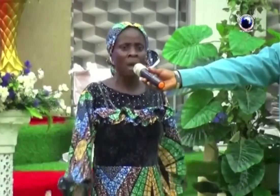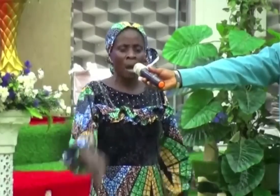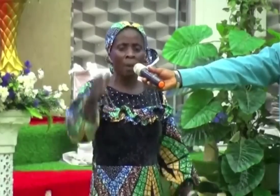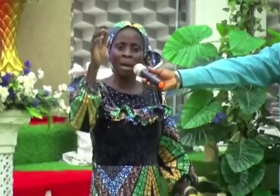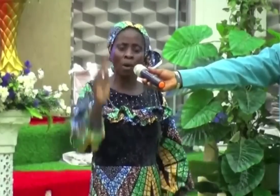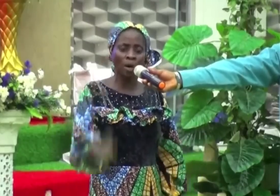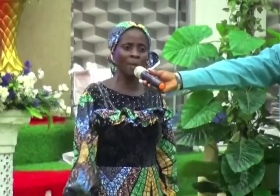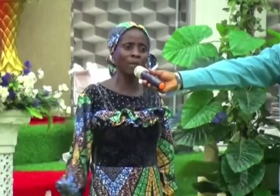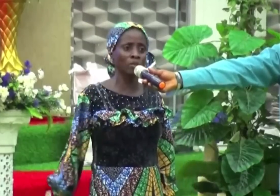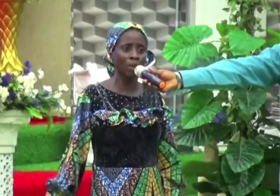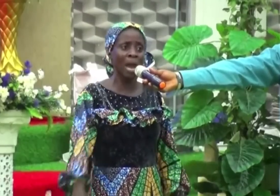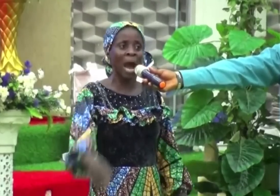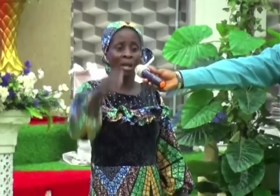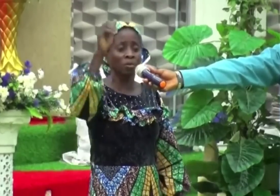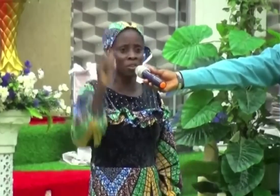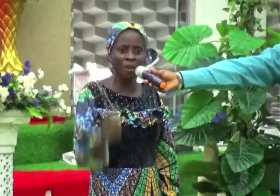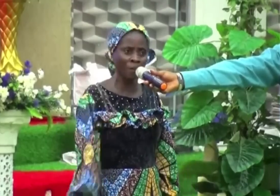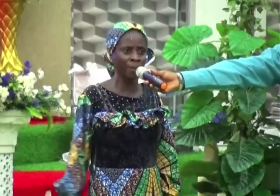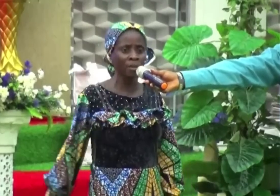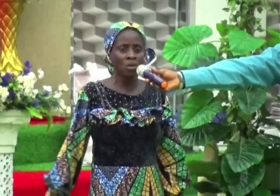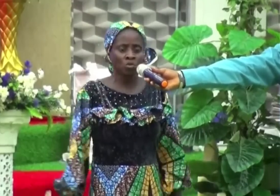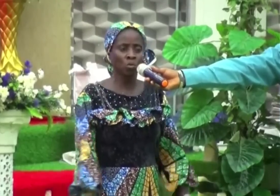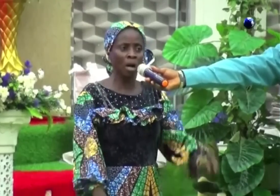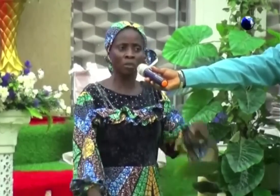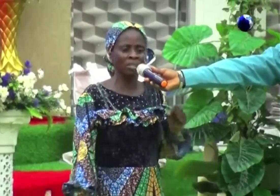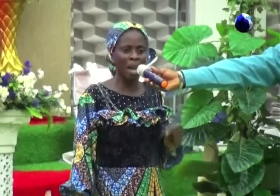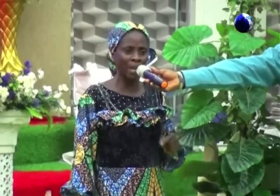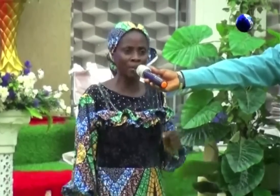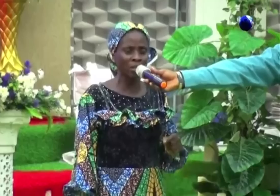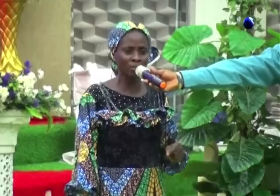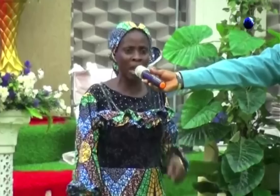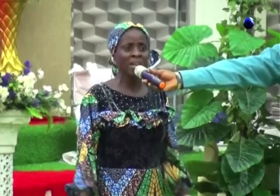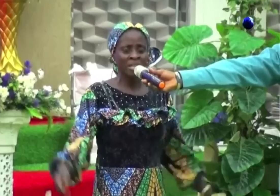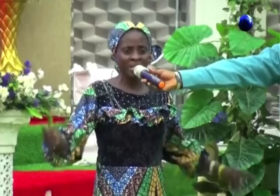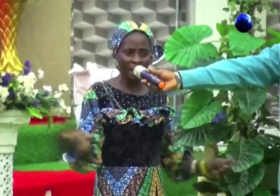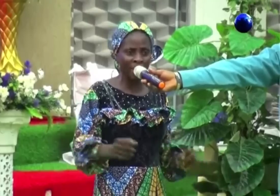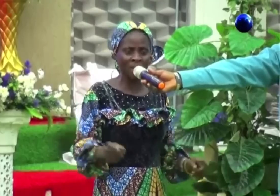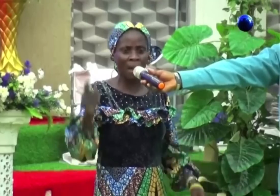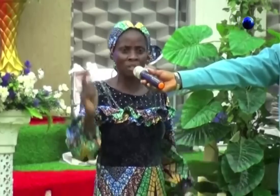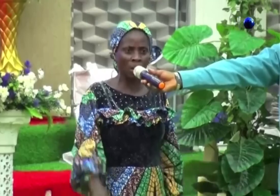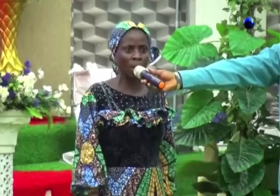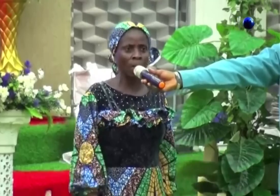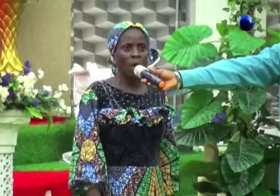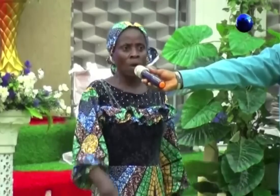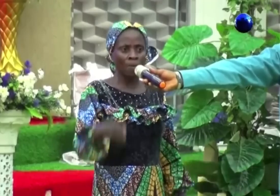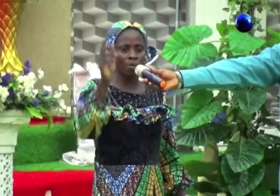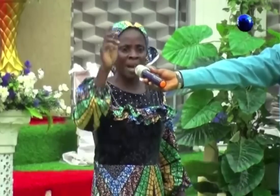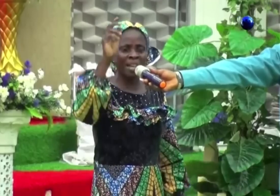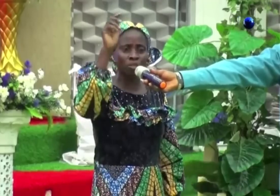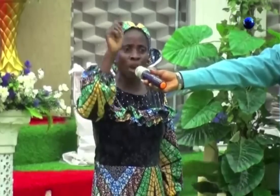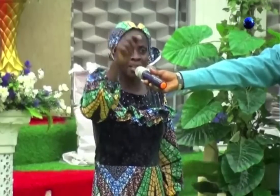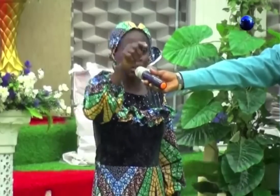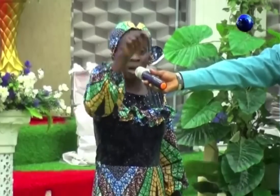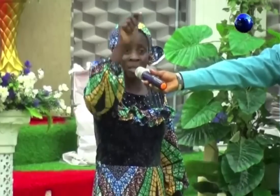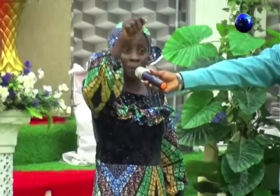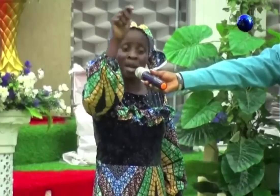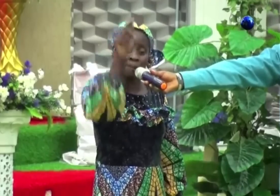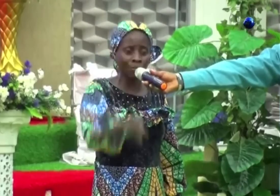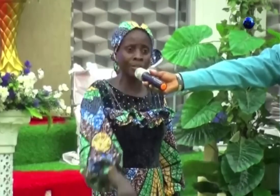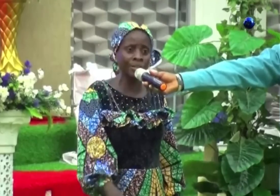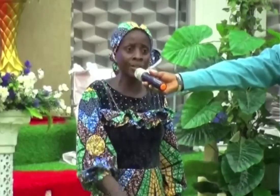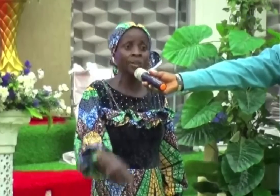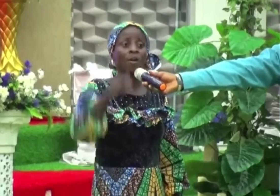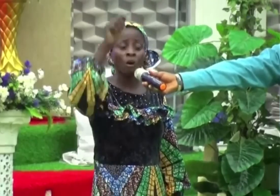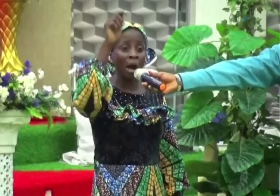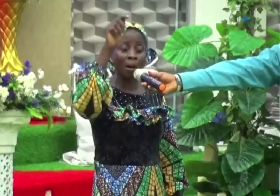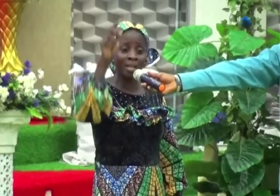fun mi aba wa gbowo le mi lori pe anu dide fun mi sugbon nkan to ya mi lenu ni pe dami si aba soro o bi woman yen ti wa ni ko wa si program